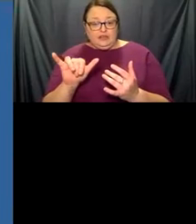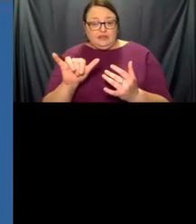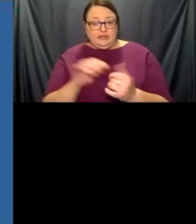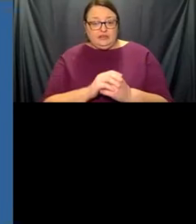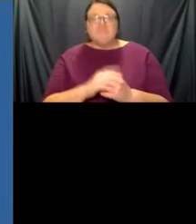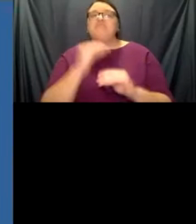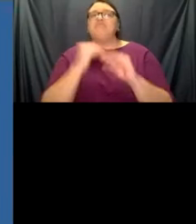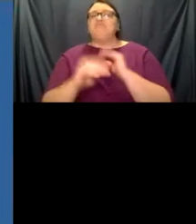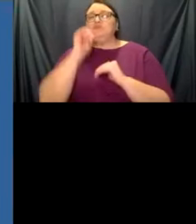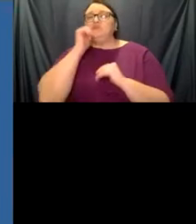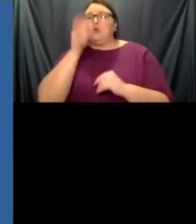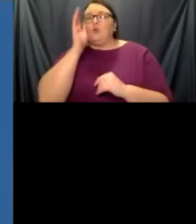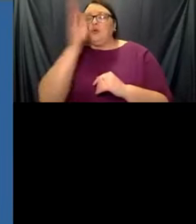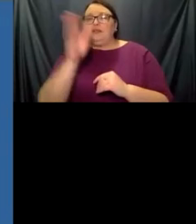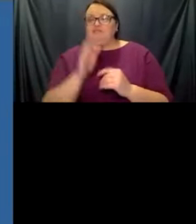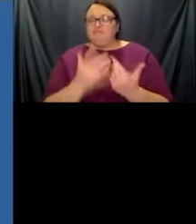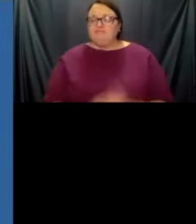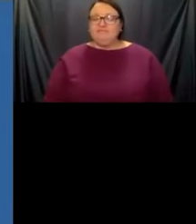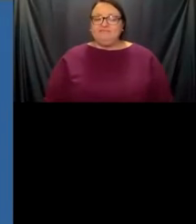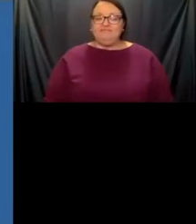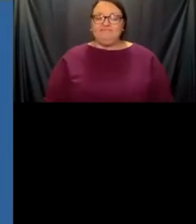I'll send it tomorrow, either way.